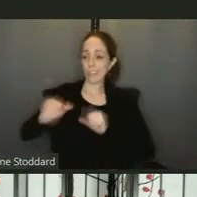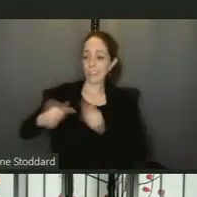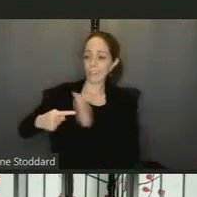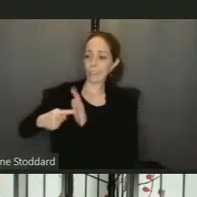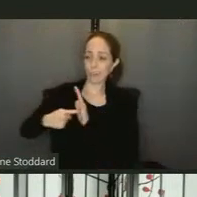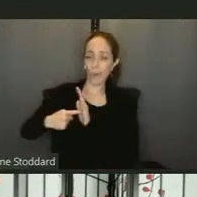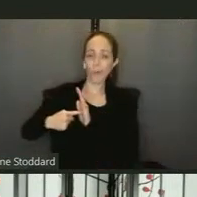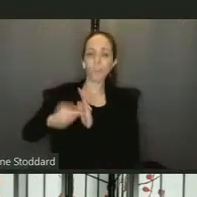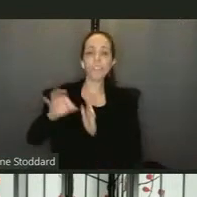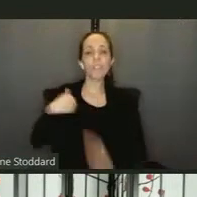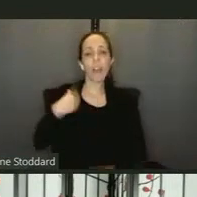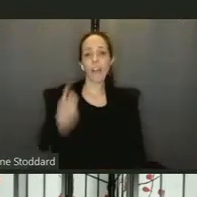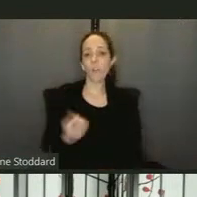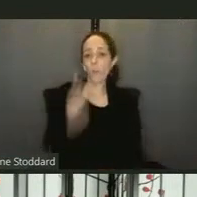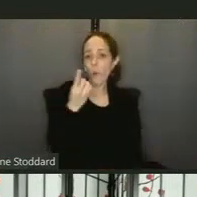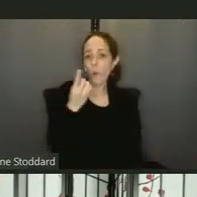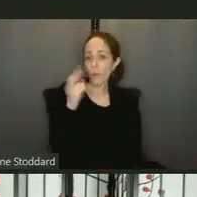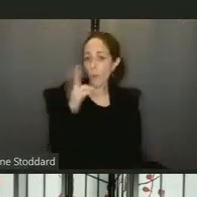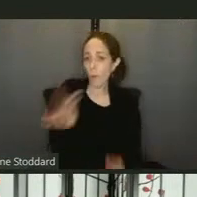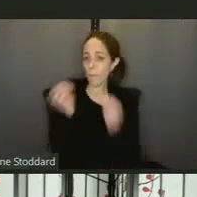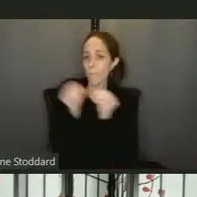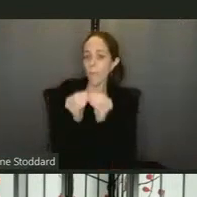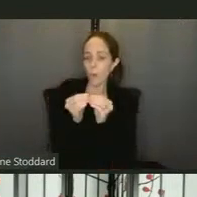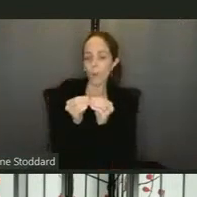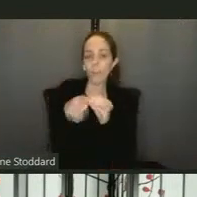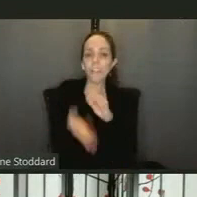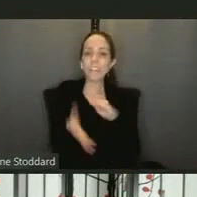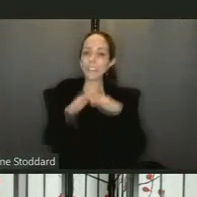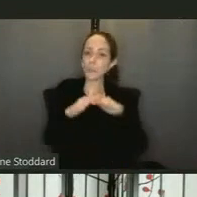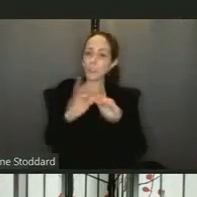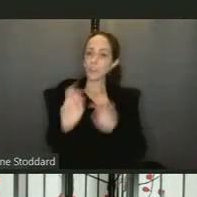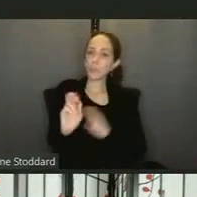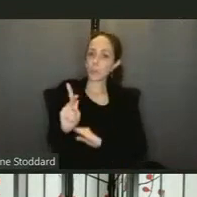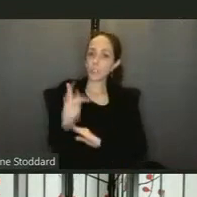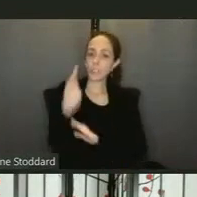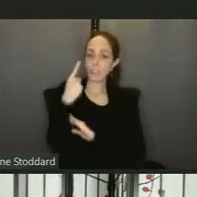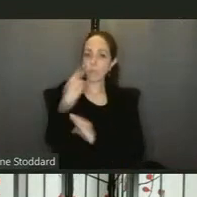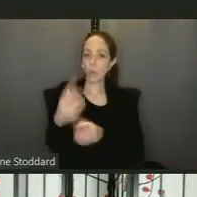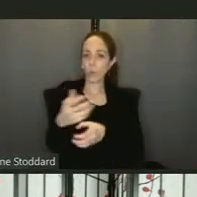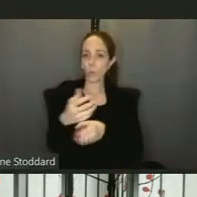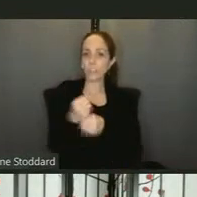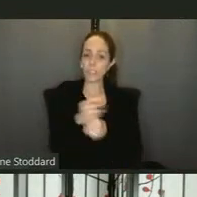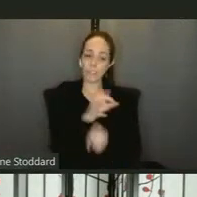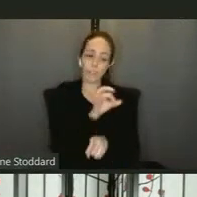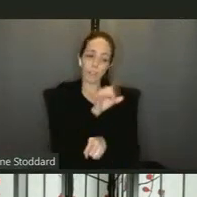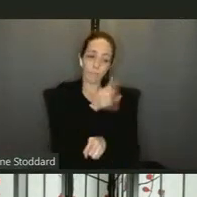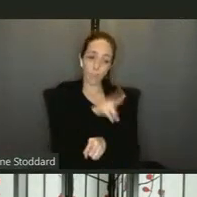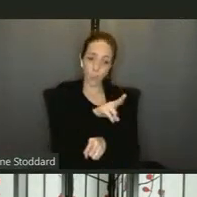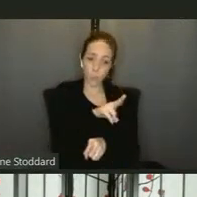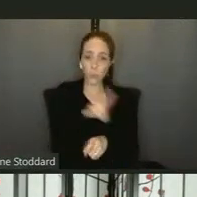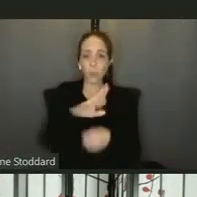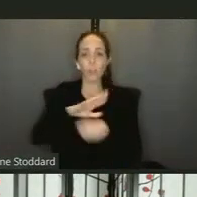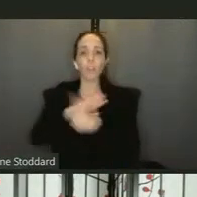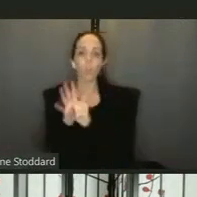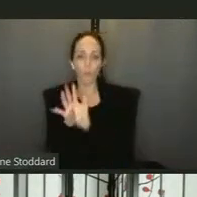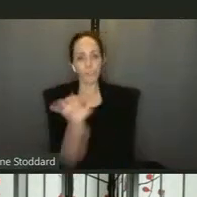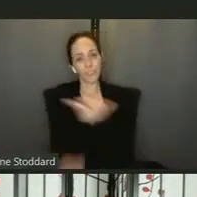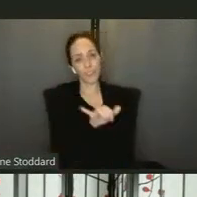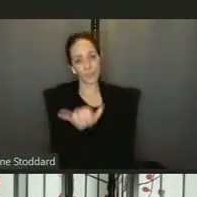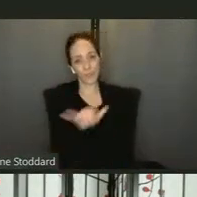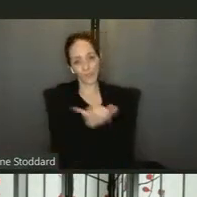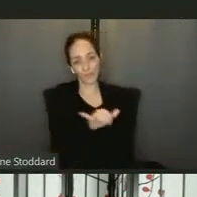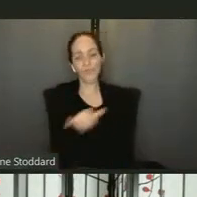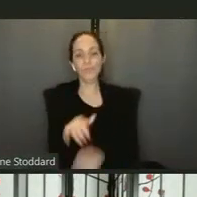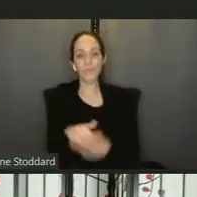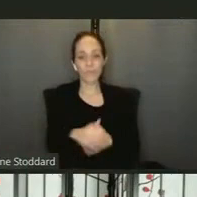of these diseases increases your risk of contracting flu and COVID. We also know